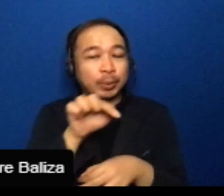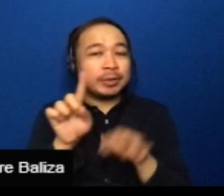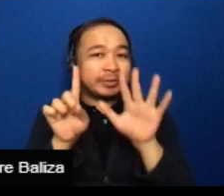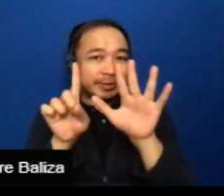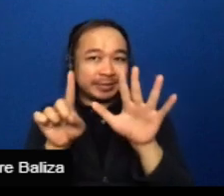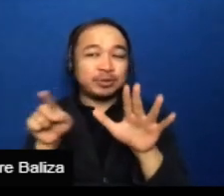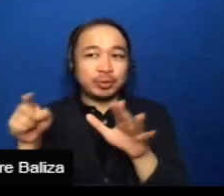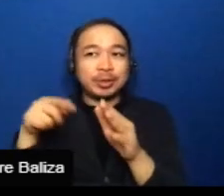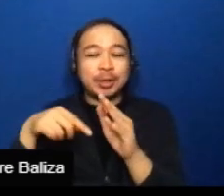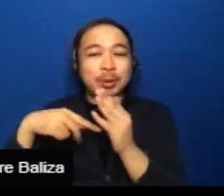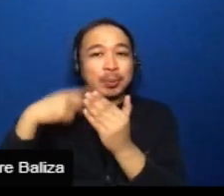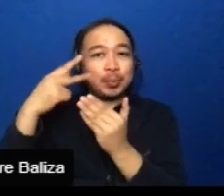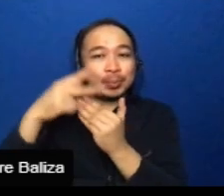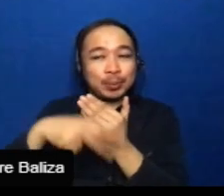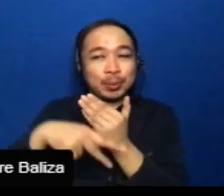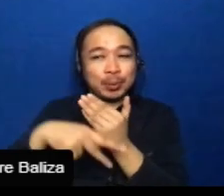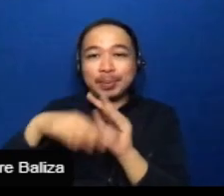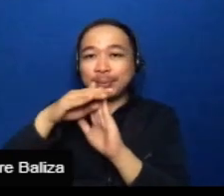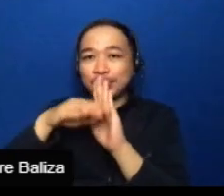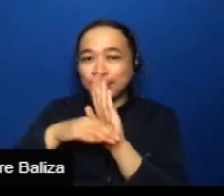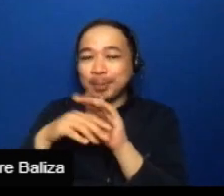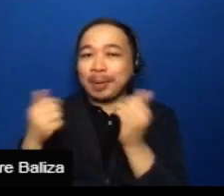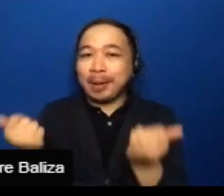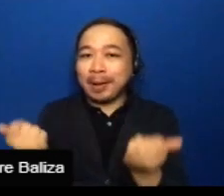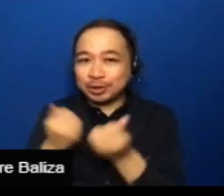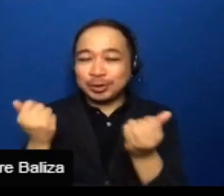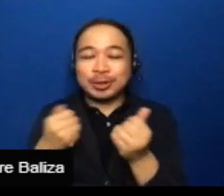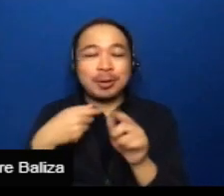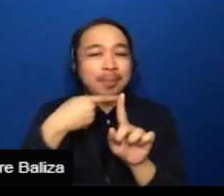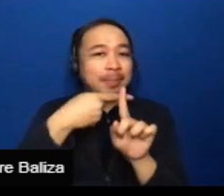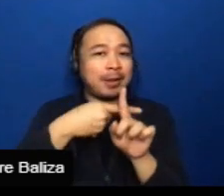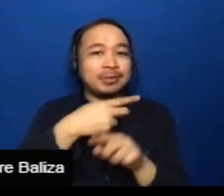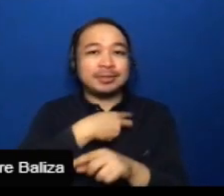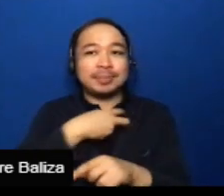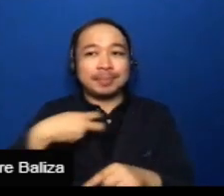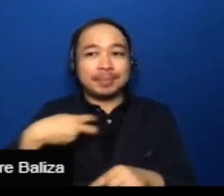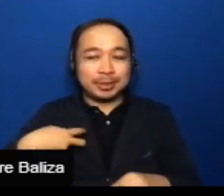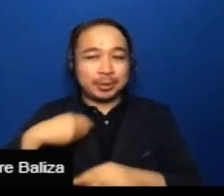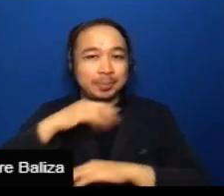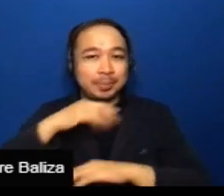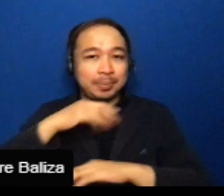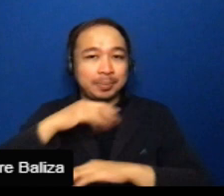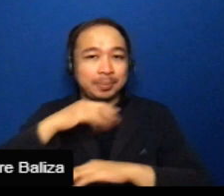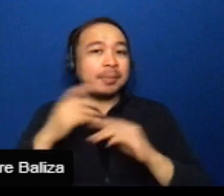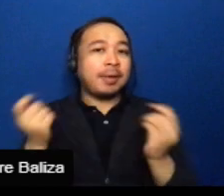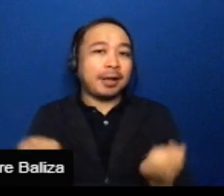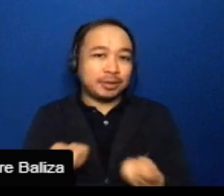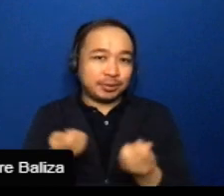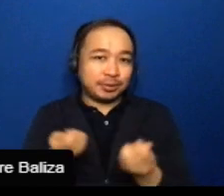International Conference of Population and Development and the Beijing Platform for Action. And